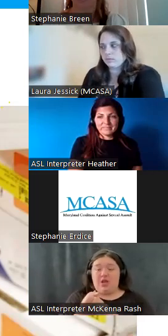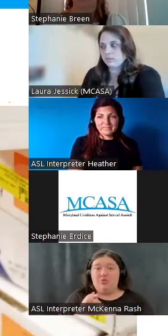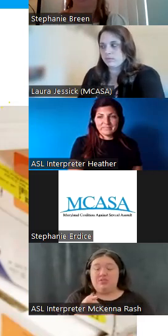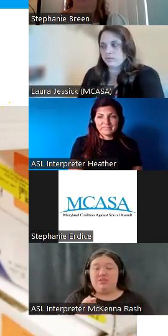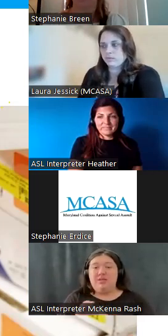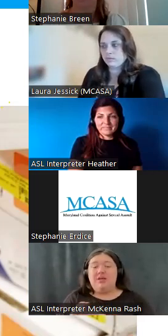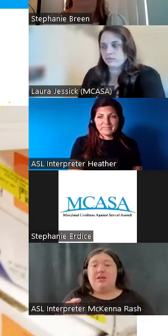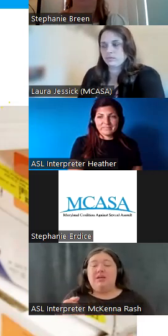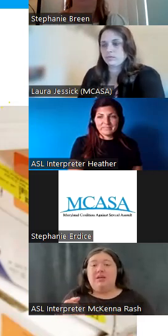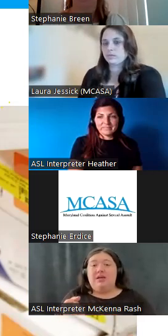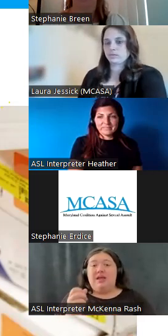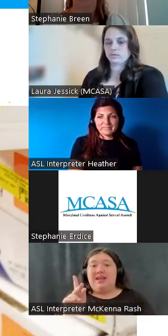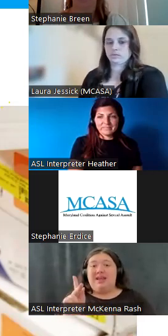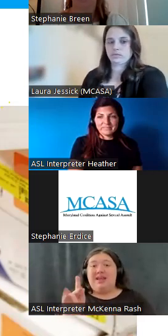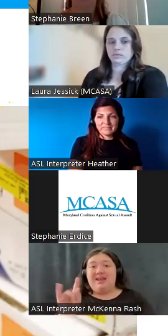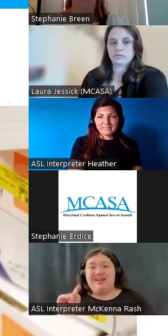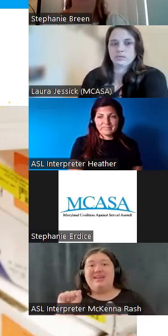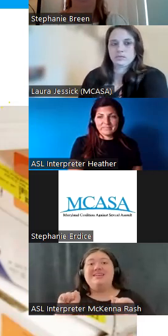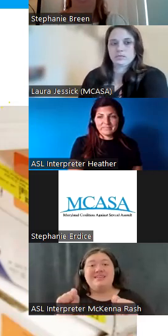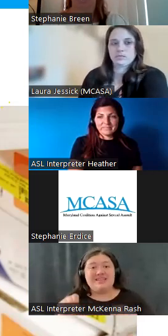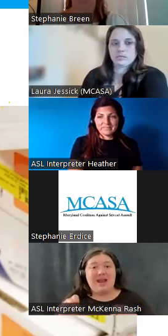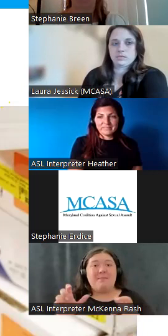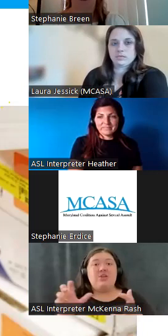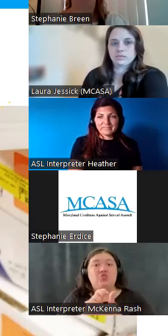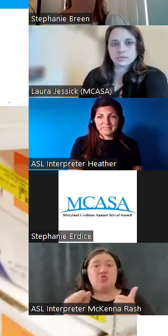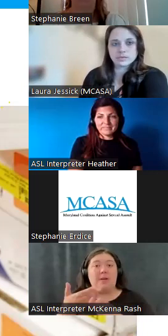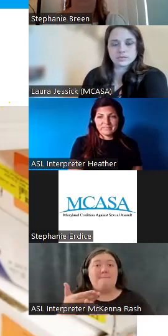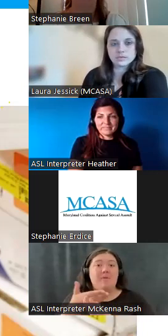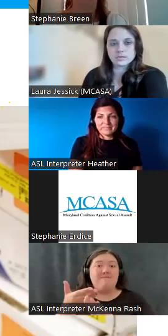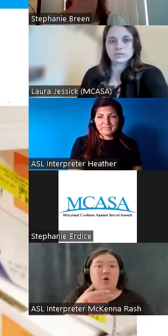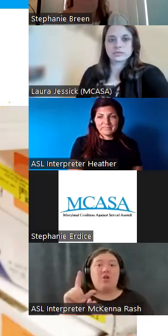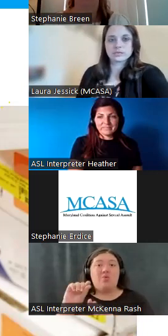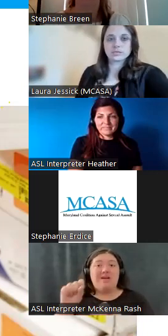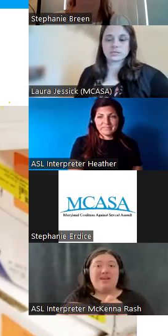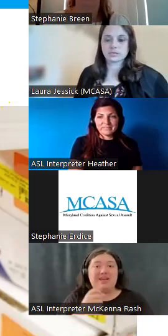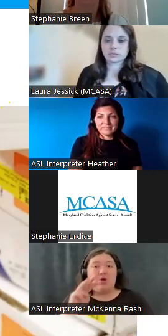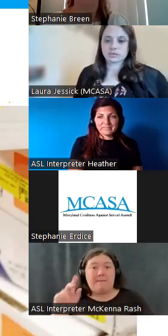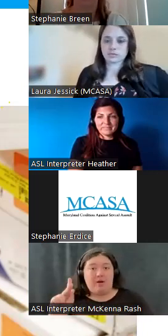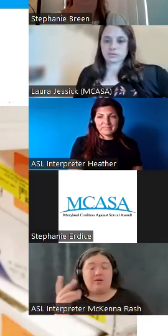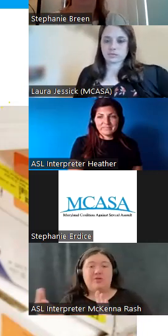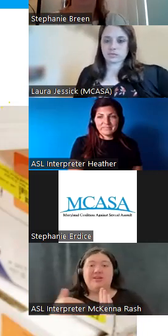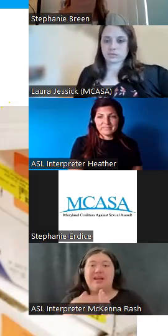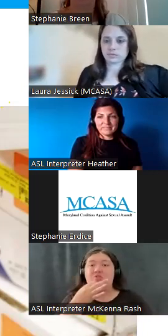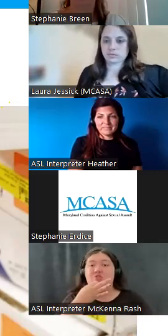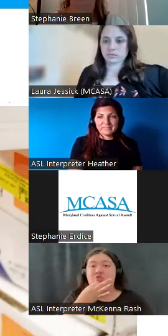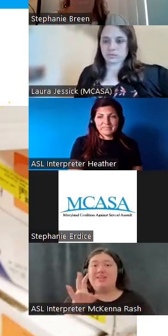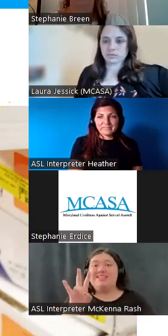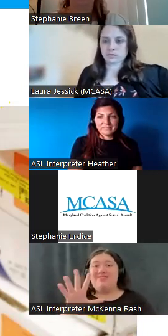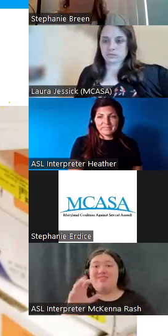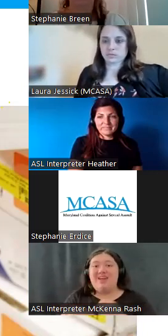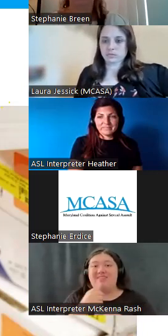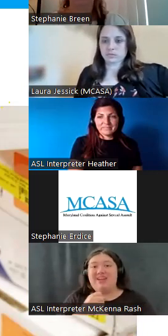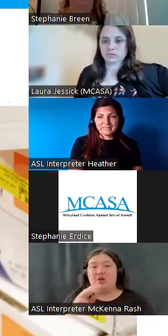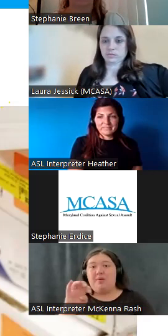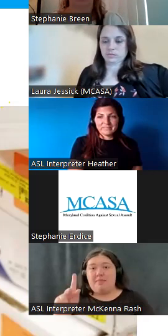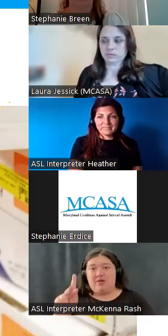which a kit may be destroyed prior to the 20-year mark, which again will soon be the 75-year mark.